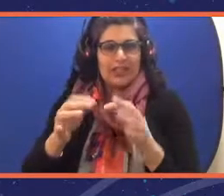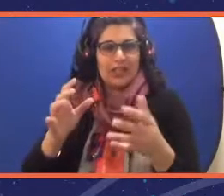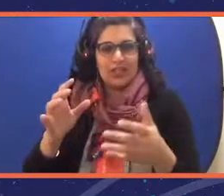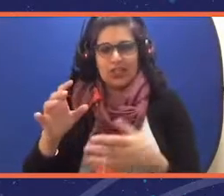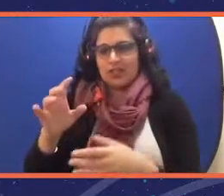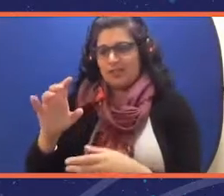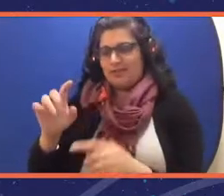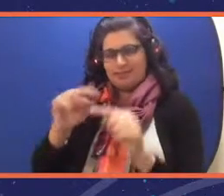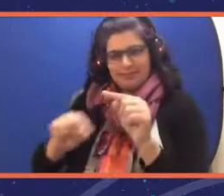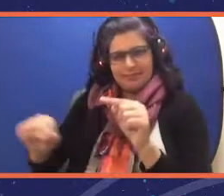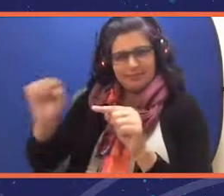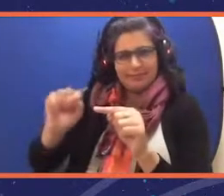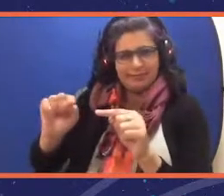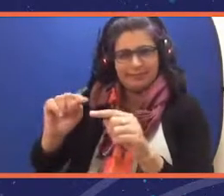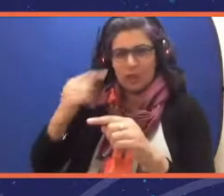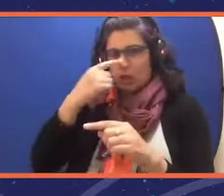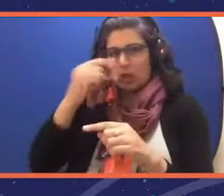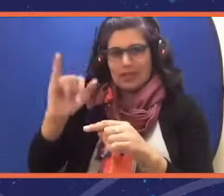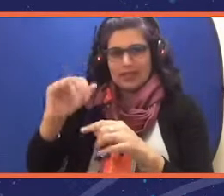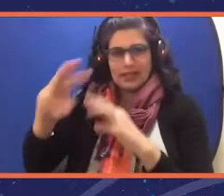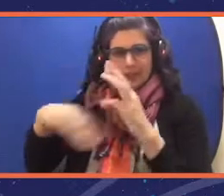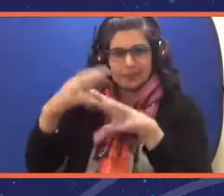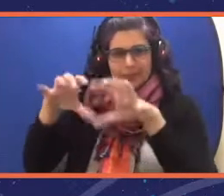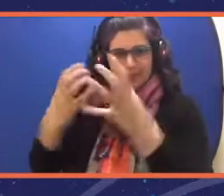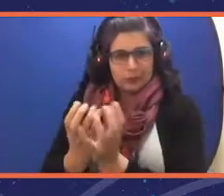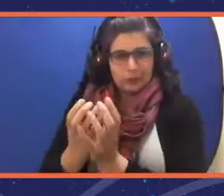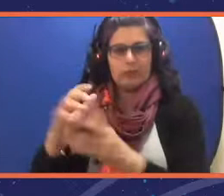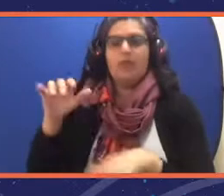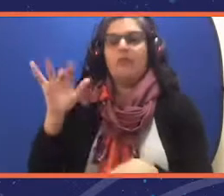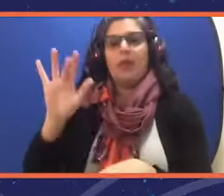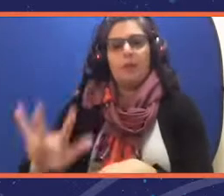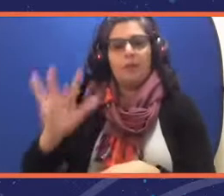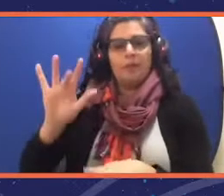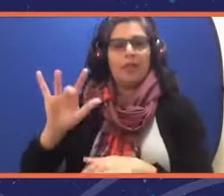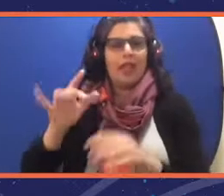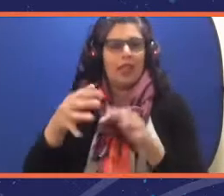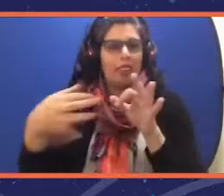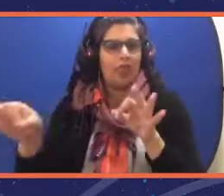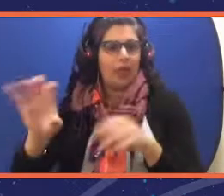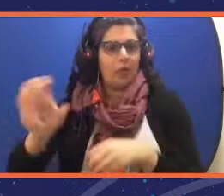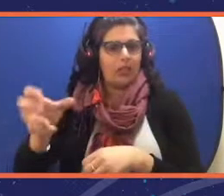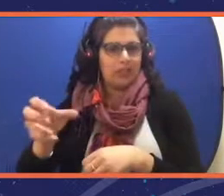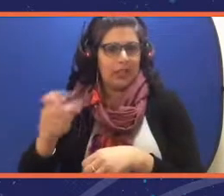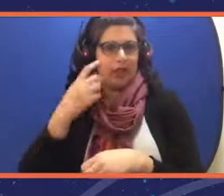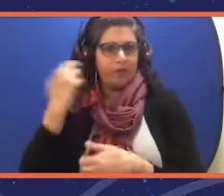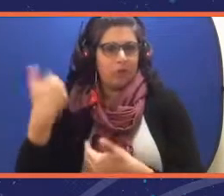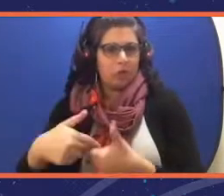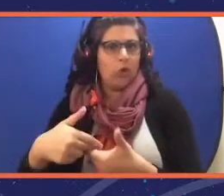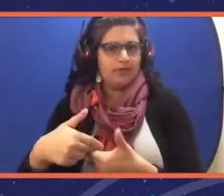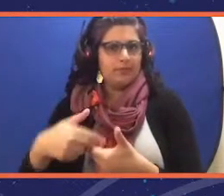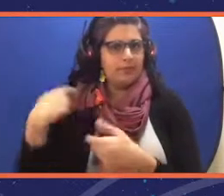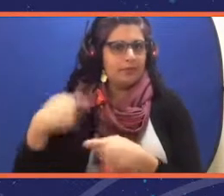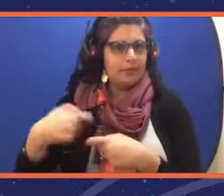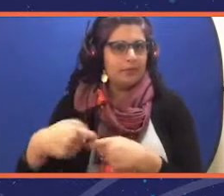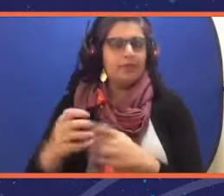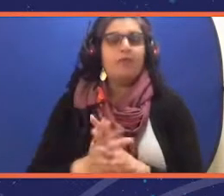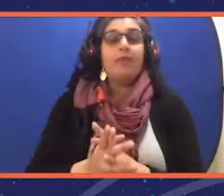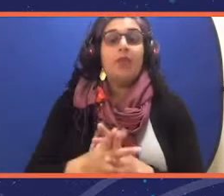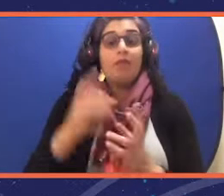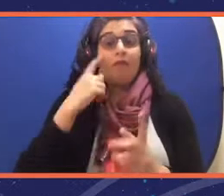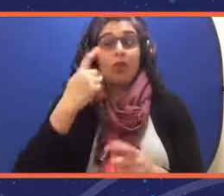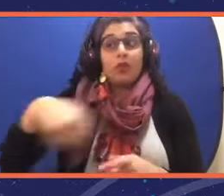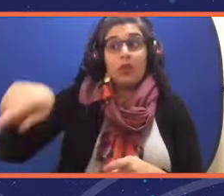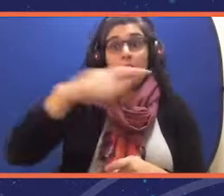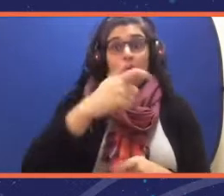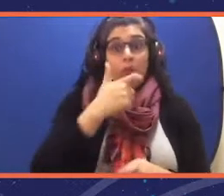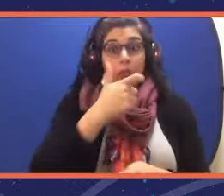interpretation icon in your controls and select a language channel to join. For those watching live streams, we are going to record